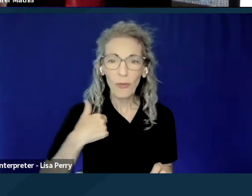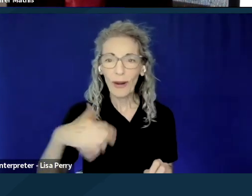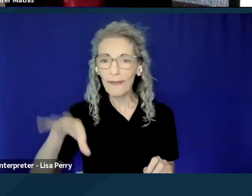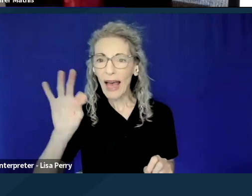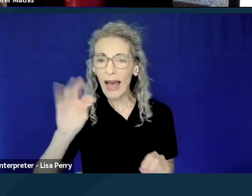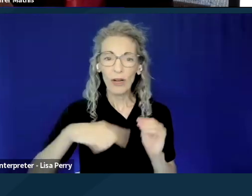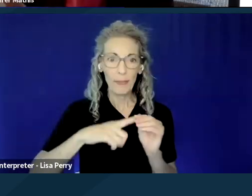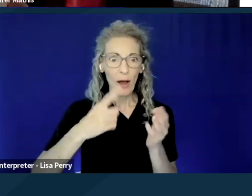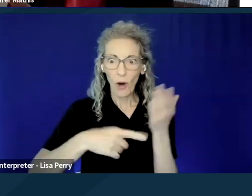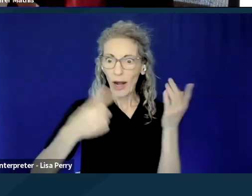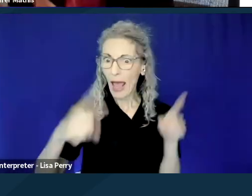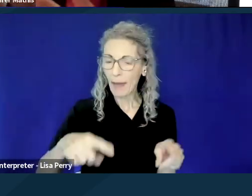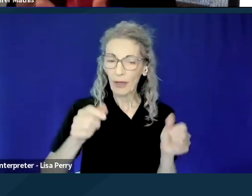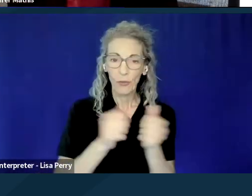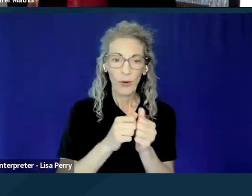the 503